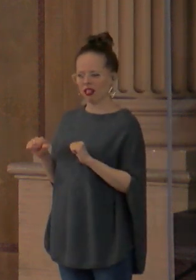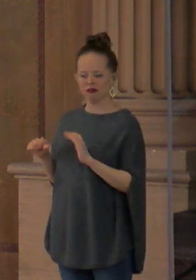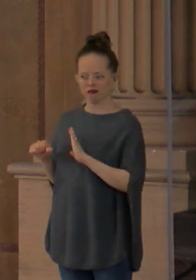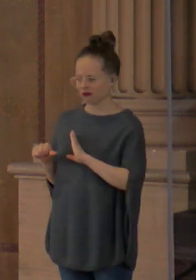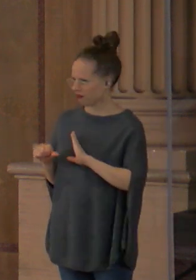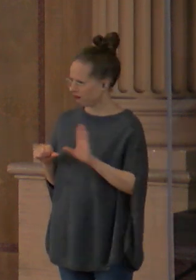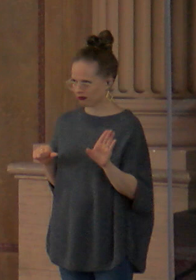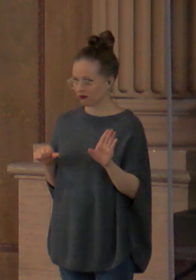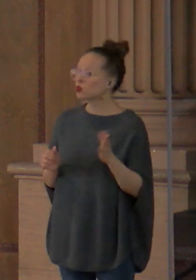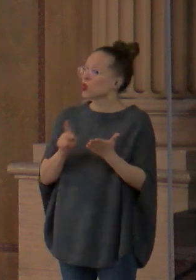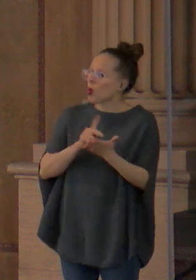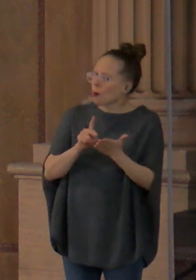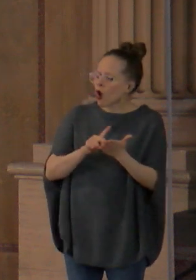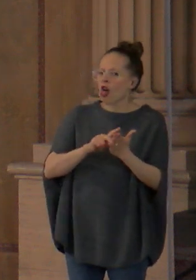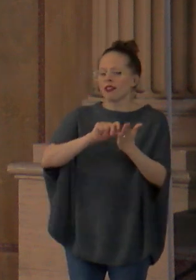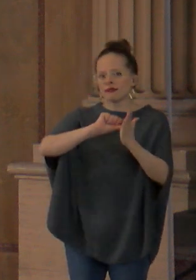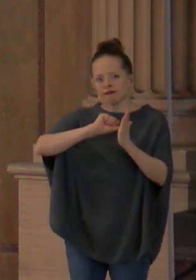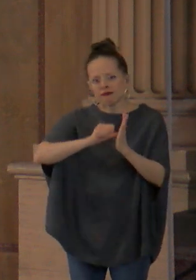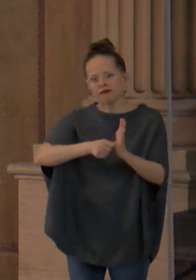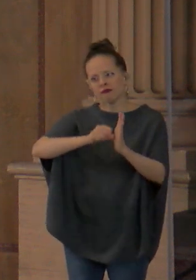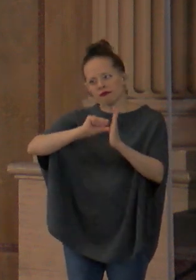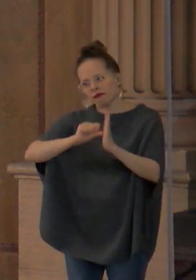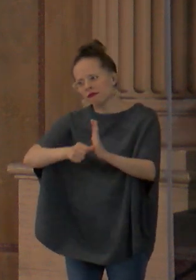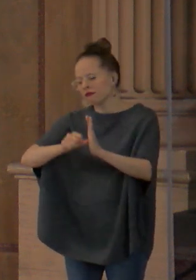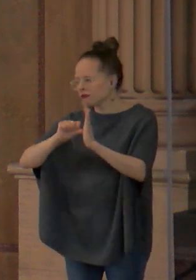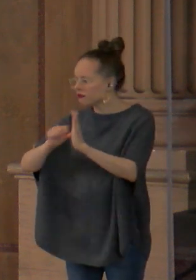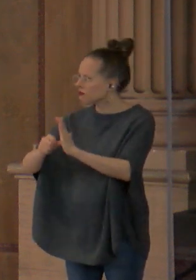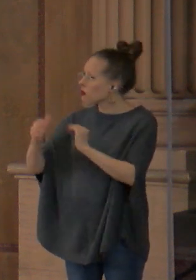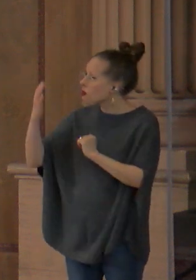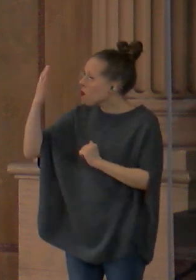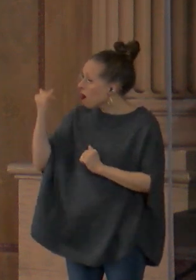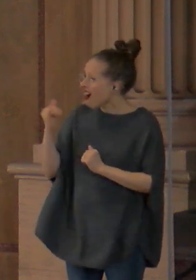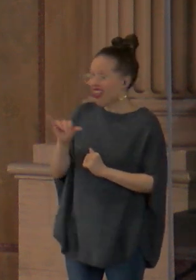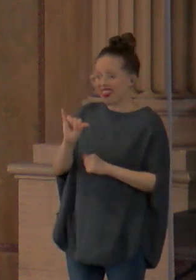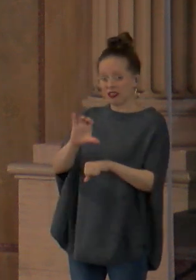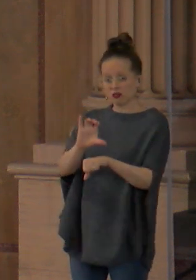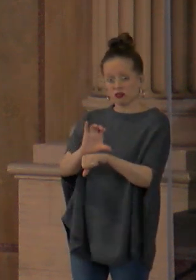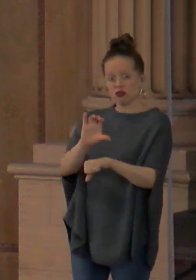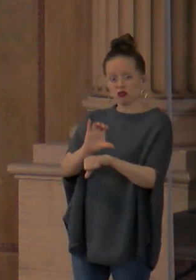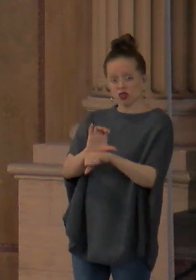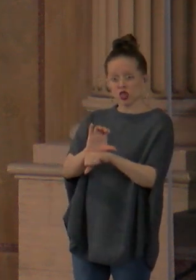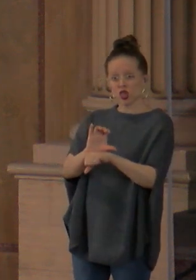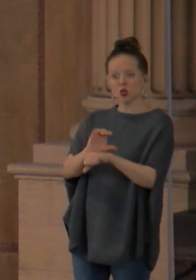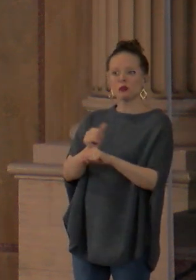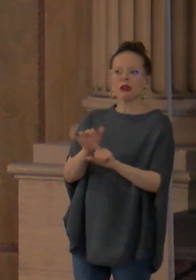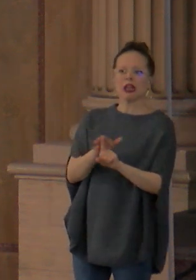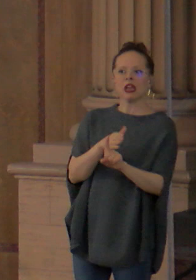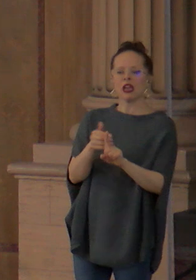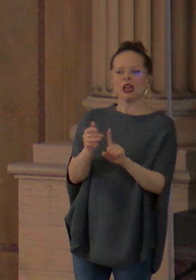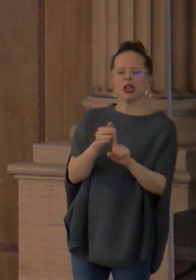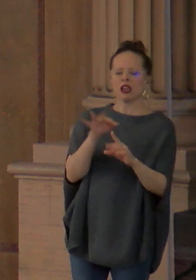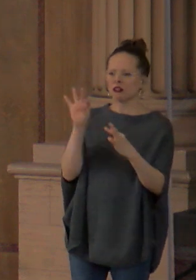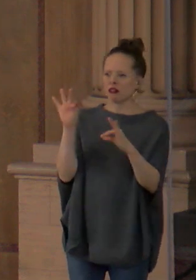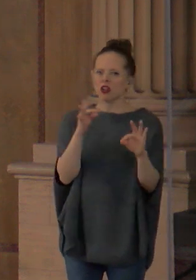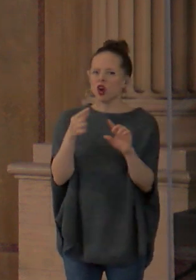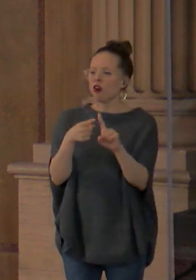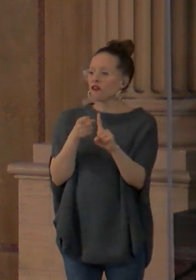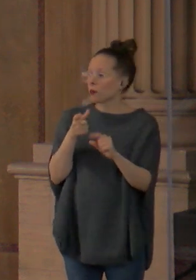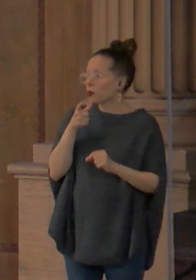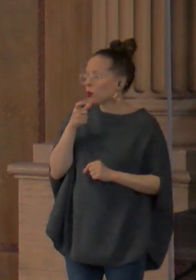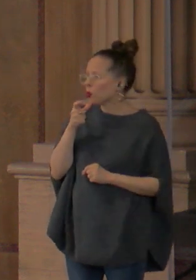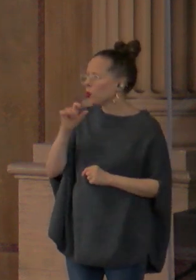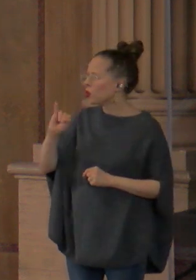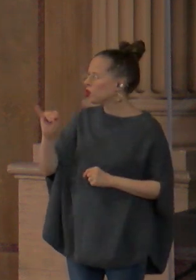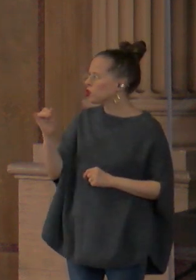emphasizing this and reemphasizing this because the church in Galatia was being swayed by these people called the Judaizers. And these were people who had come down